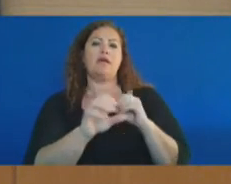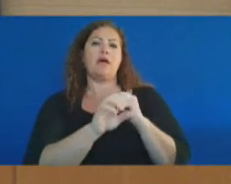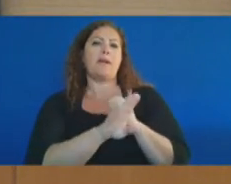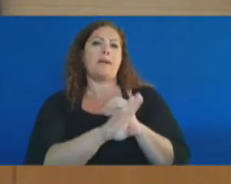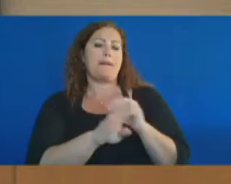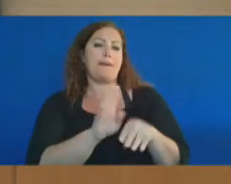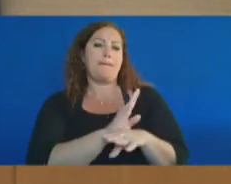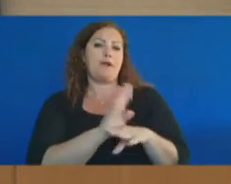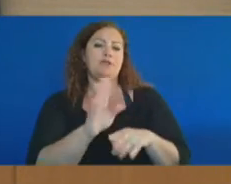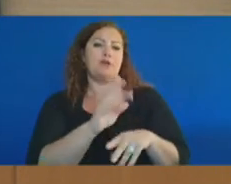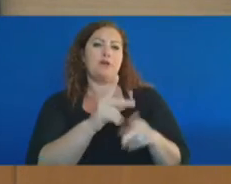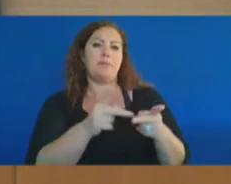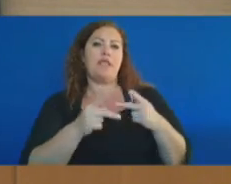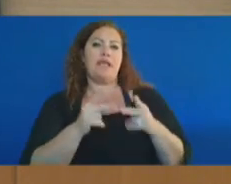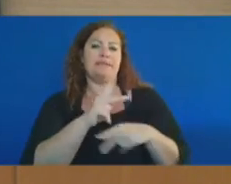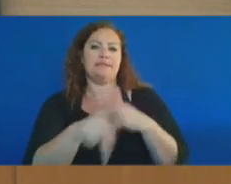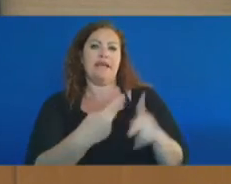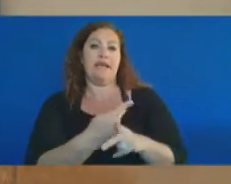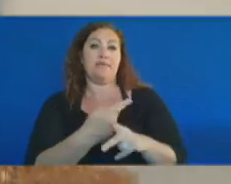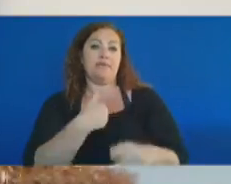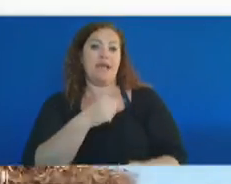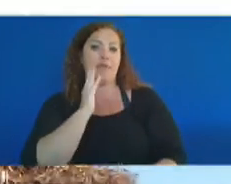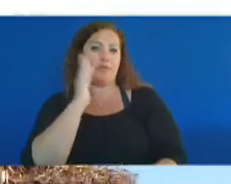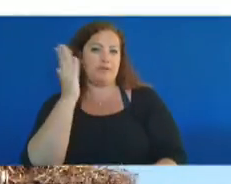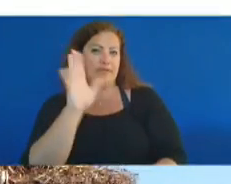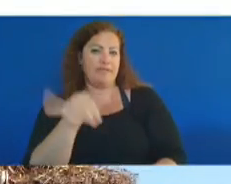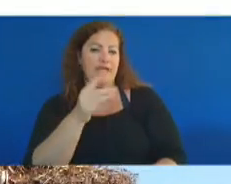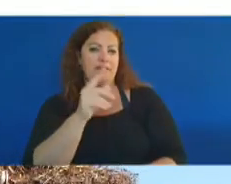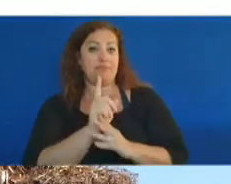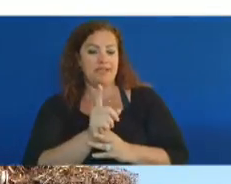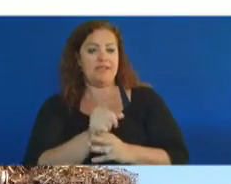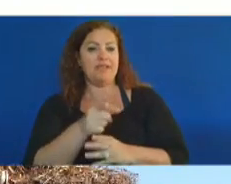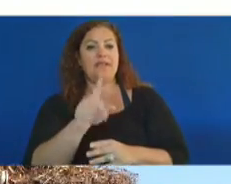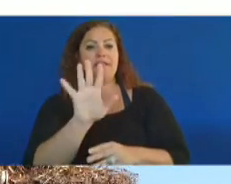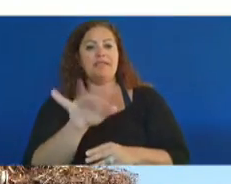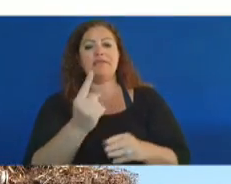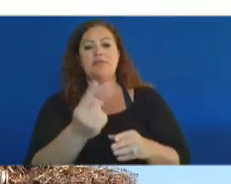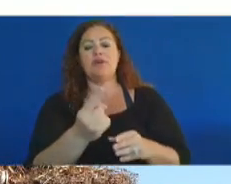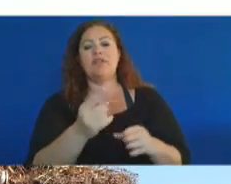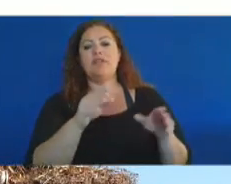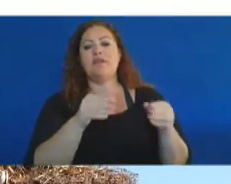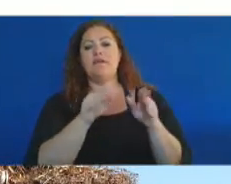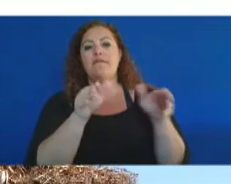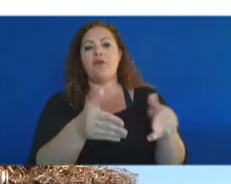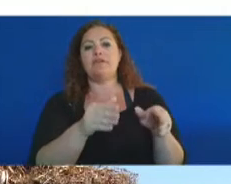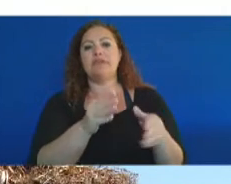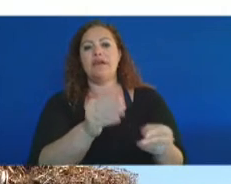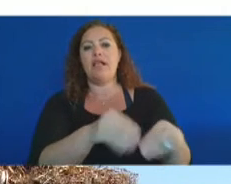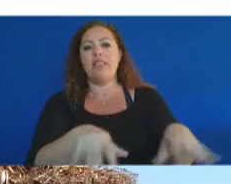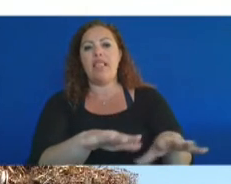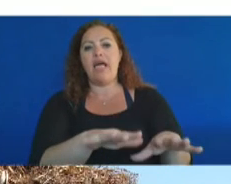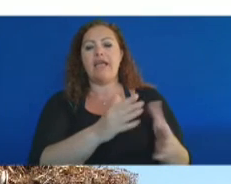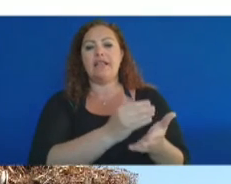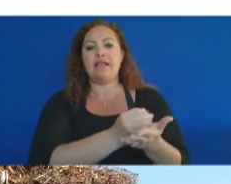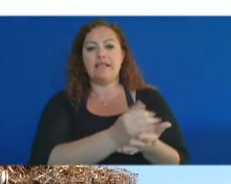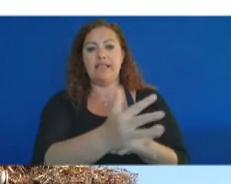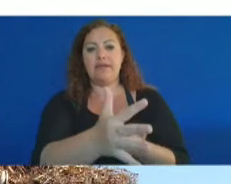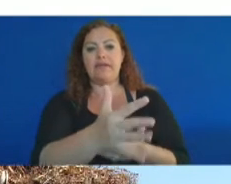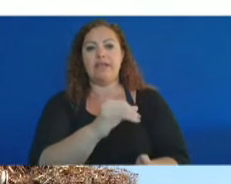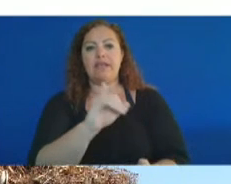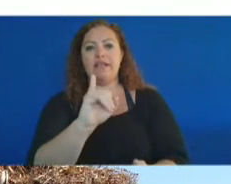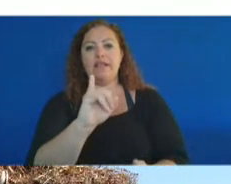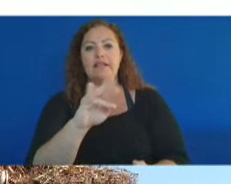a minute um this one again is focused on land clearing and inert debris landfills lcid